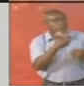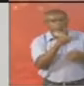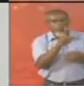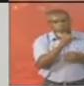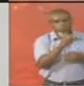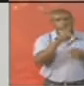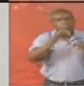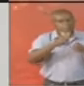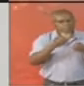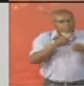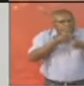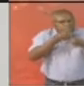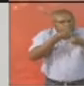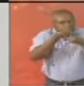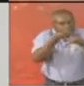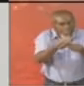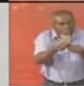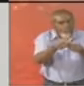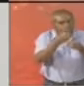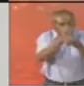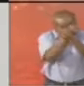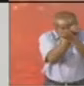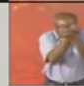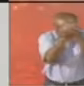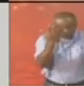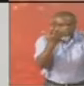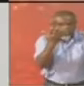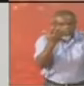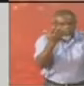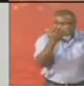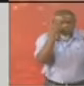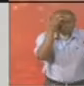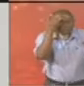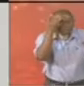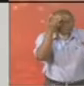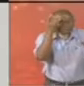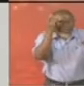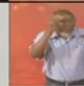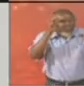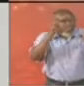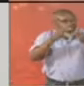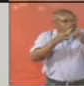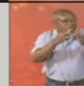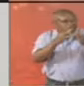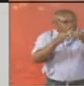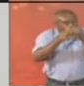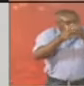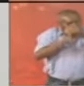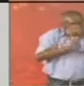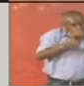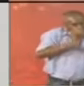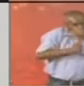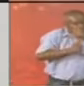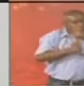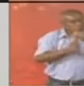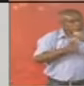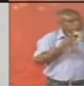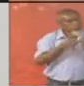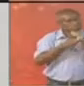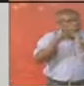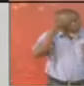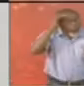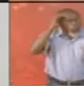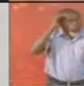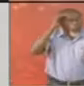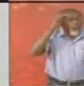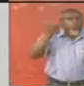in terms of protecting others is that you may literally save a life. Because remember, as we've said before, persons who become infected and then